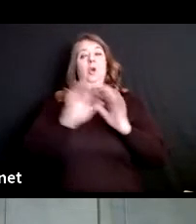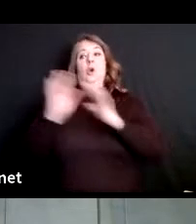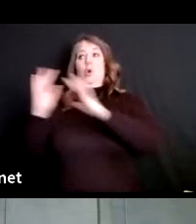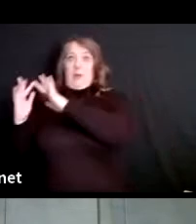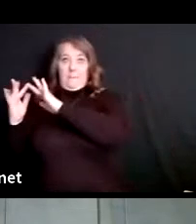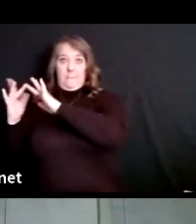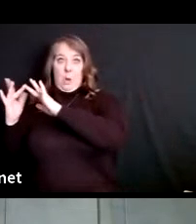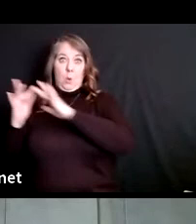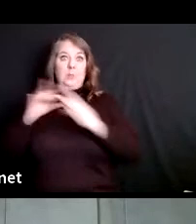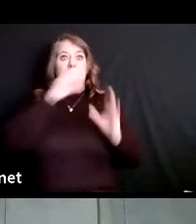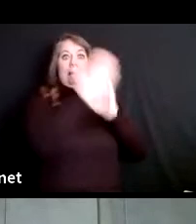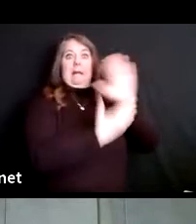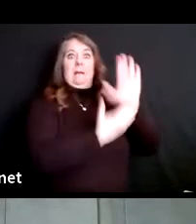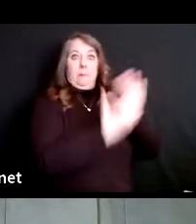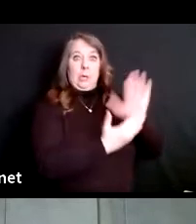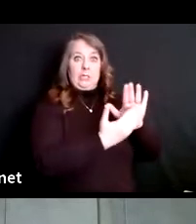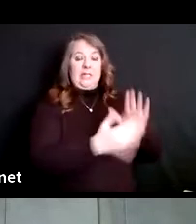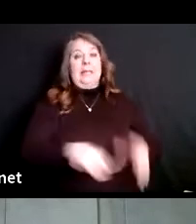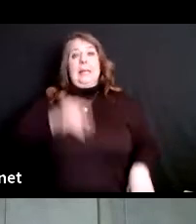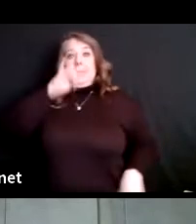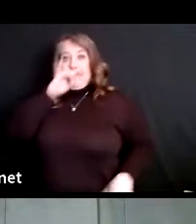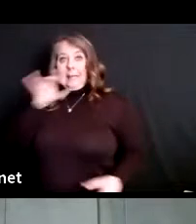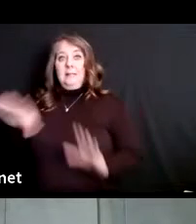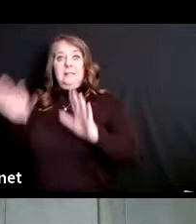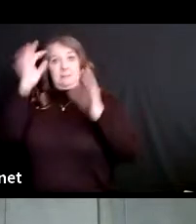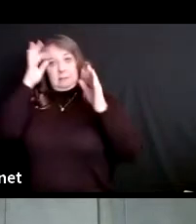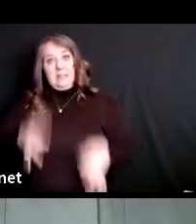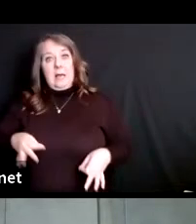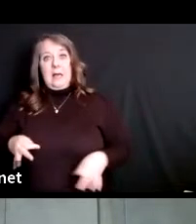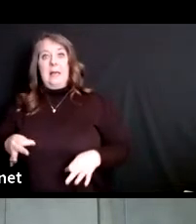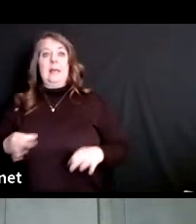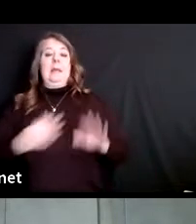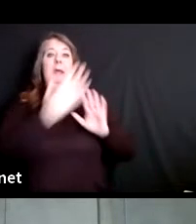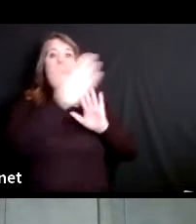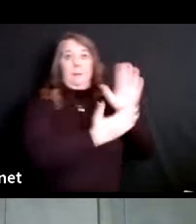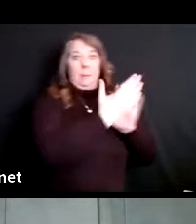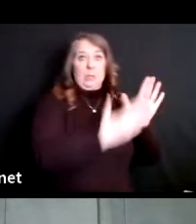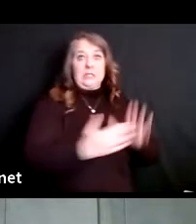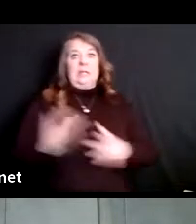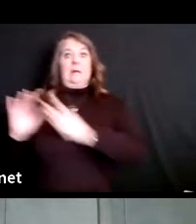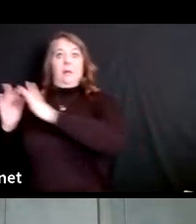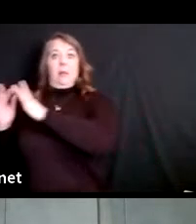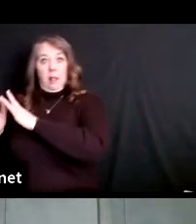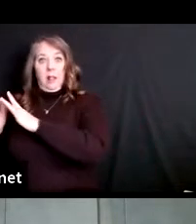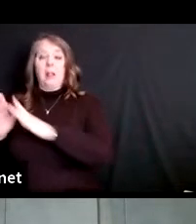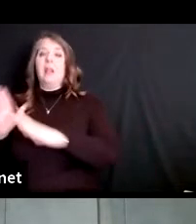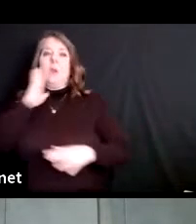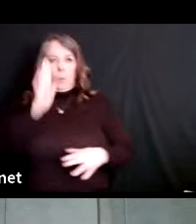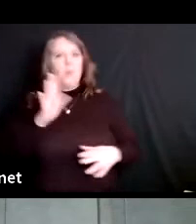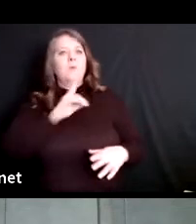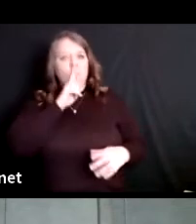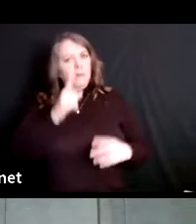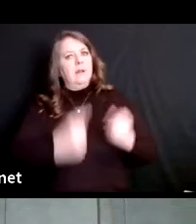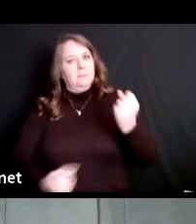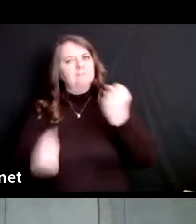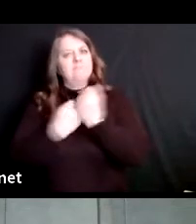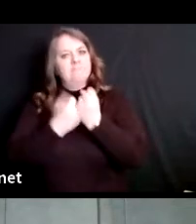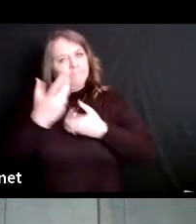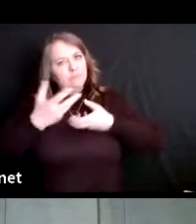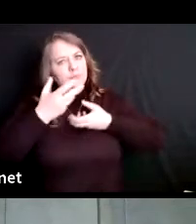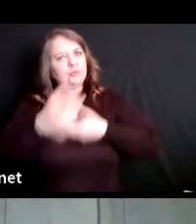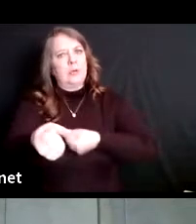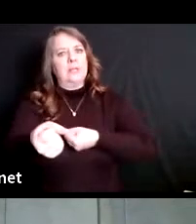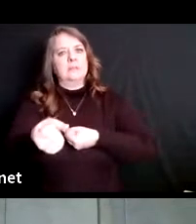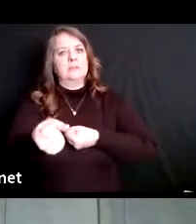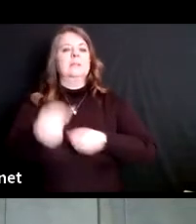pick if they are going to be in person or not, I think we will do, it'll go a long way with our community to build trust